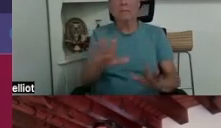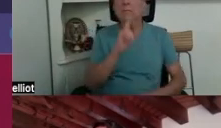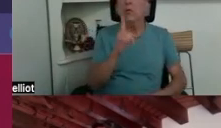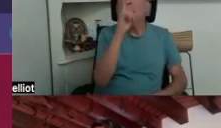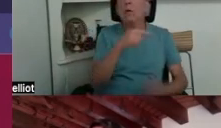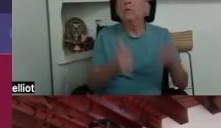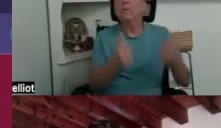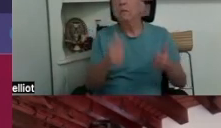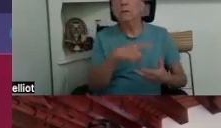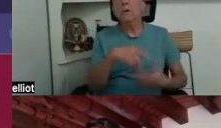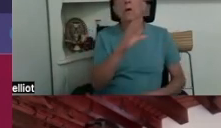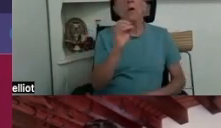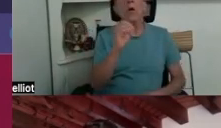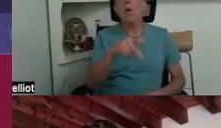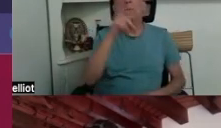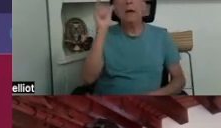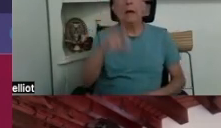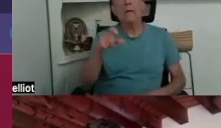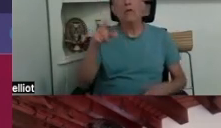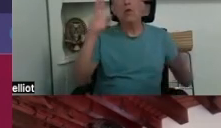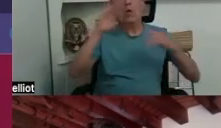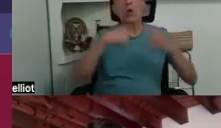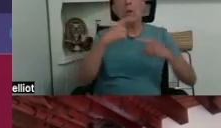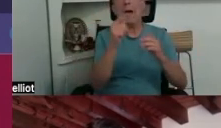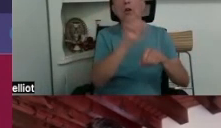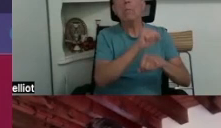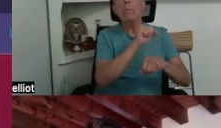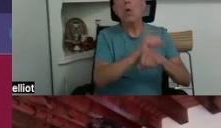not have to worry about employment laws.